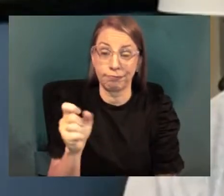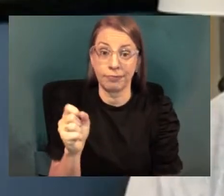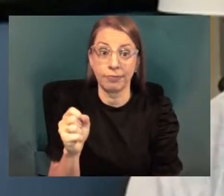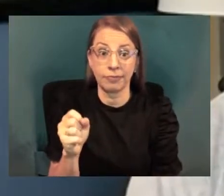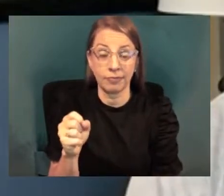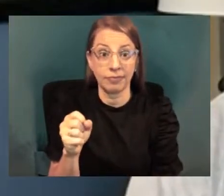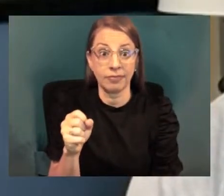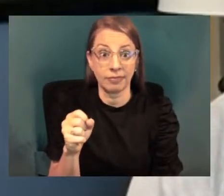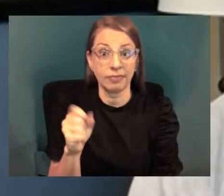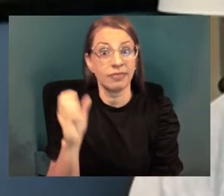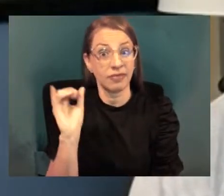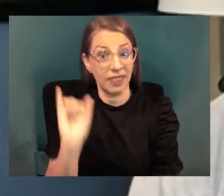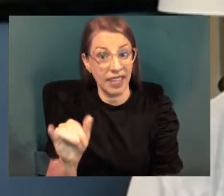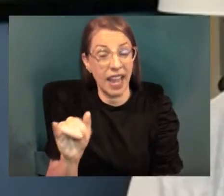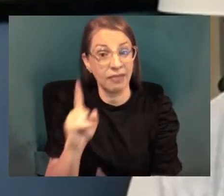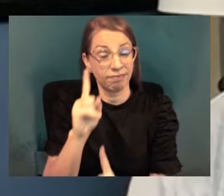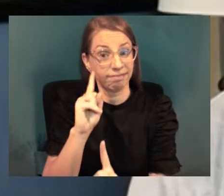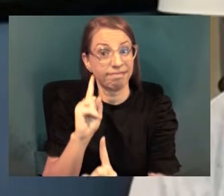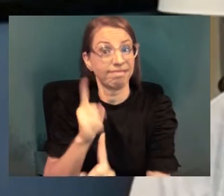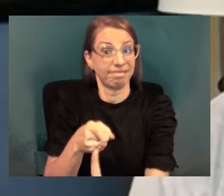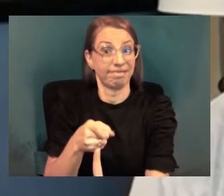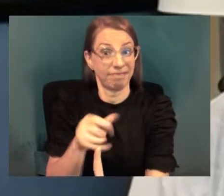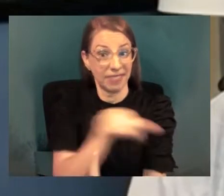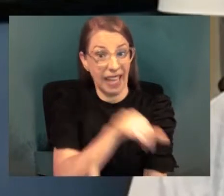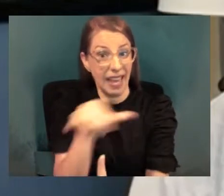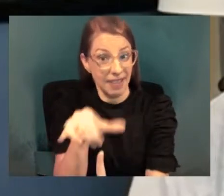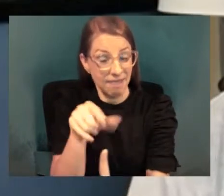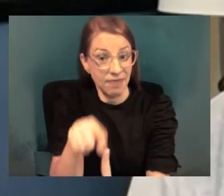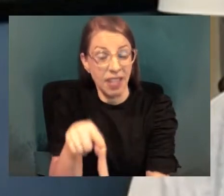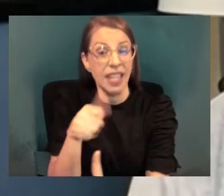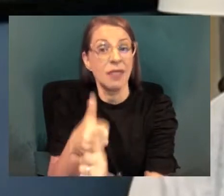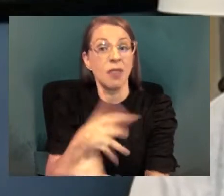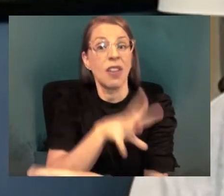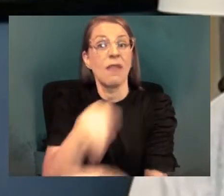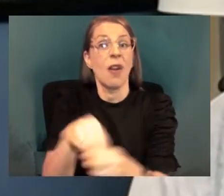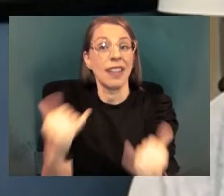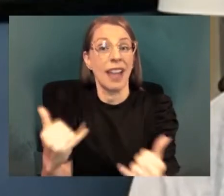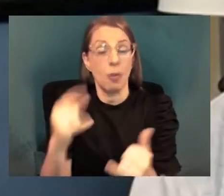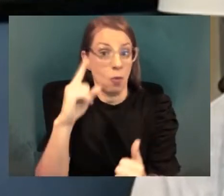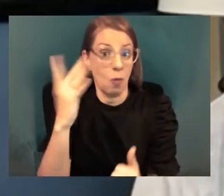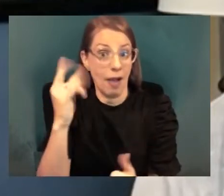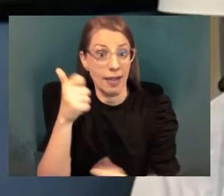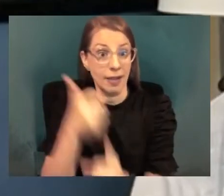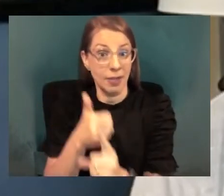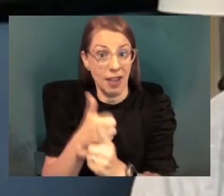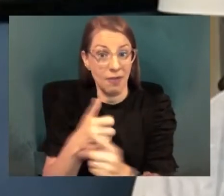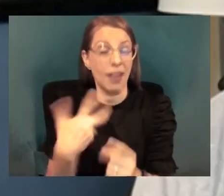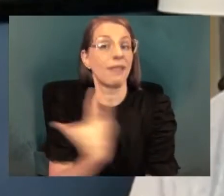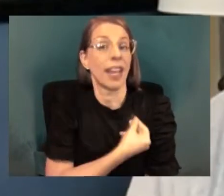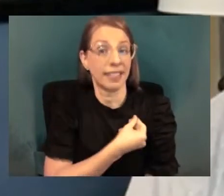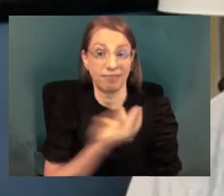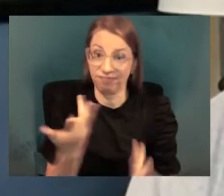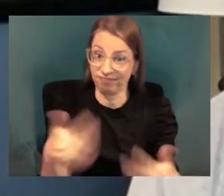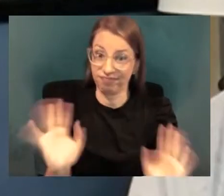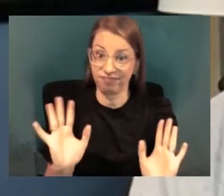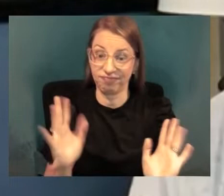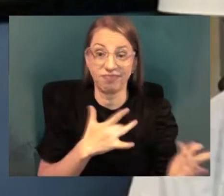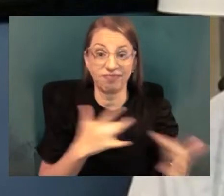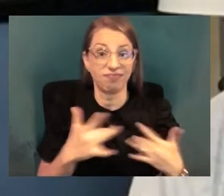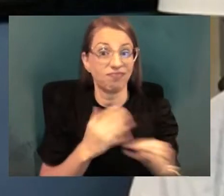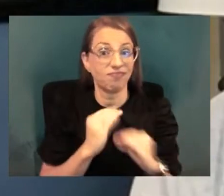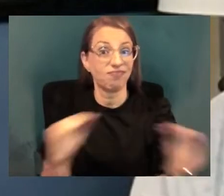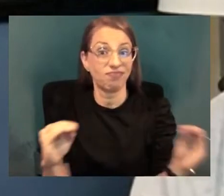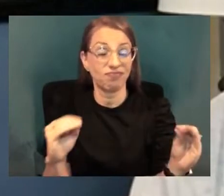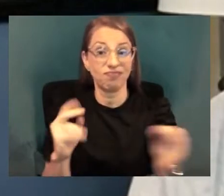That was a point I was going to make. You know, he's able to do this now because he is vaccinated. So I'm not concerned about pulling